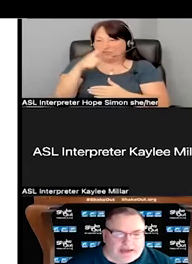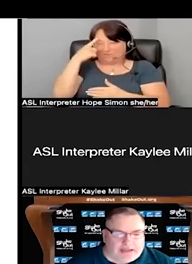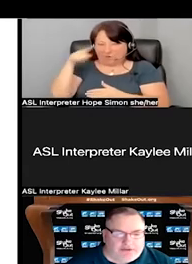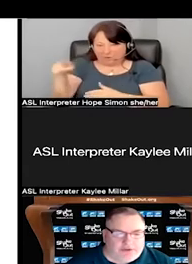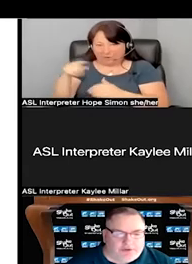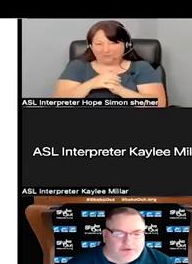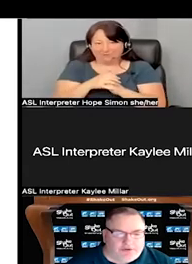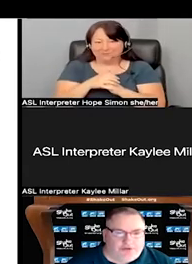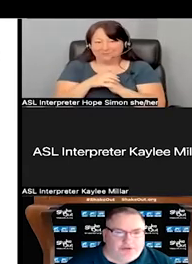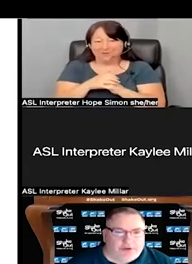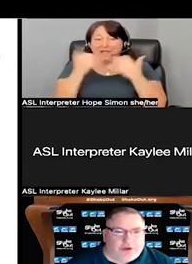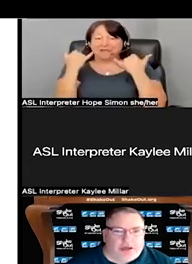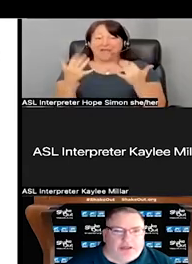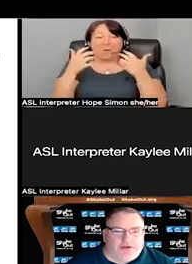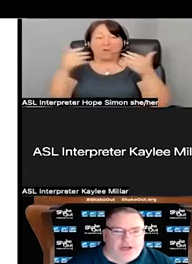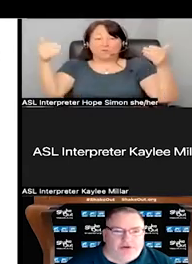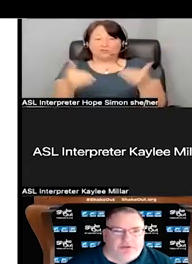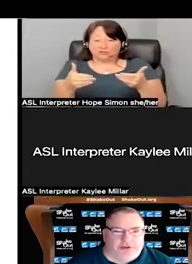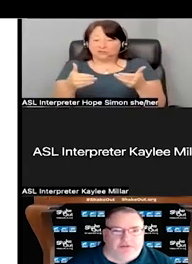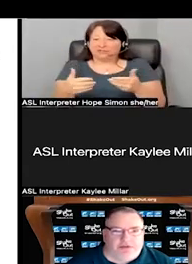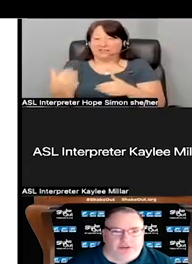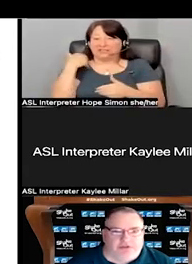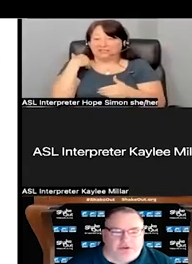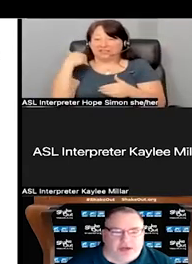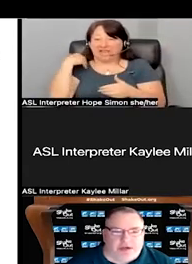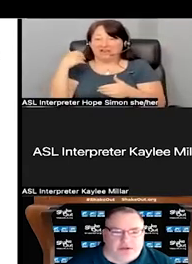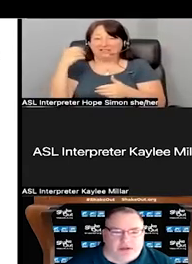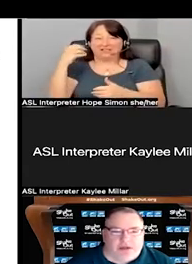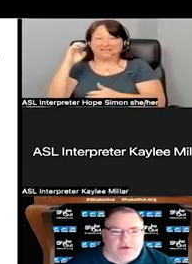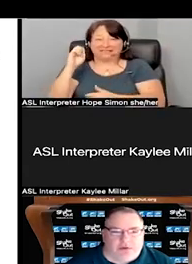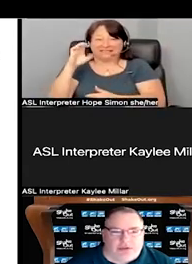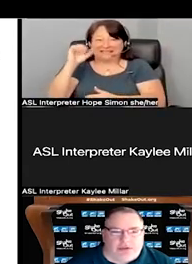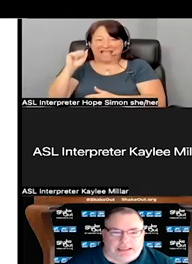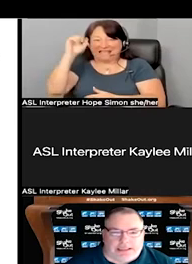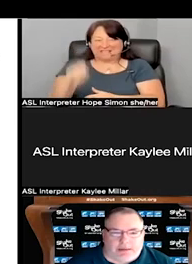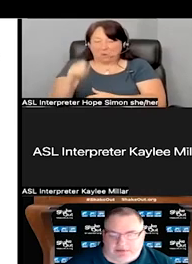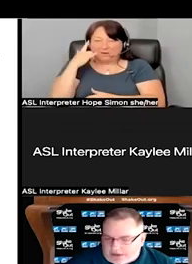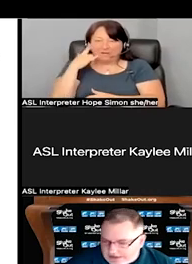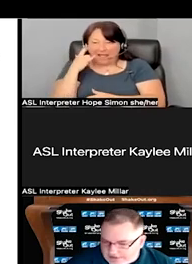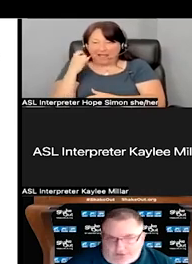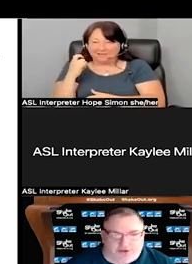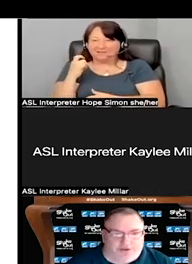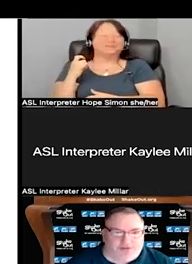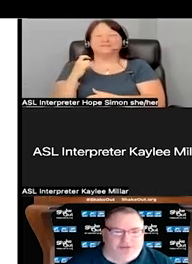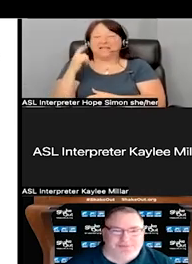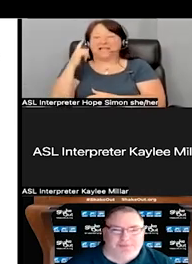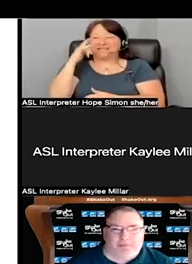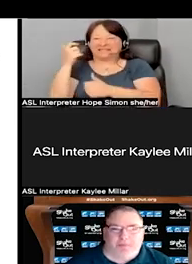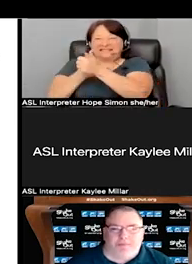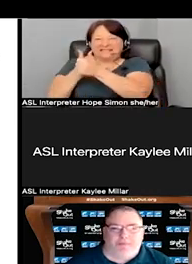With that, I'd like to introduce the chairs of ECA SoCal, who will, I believe you're going to introduce